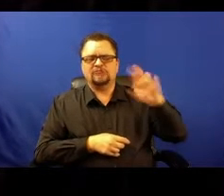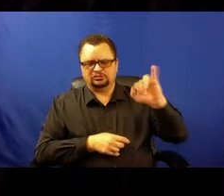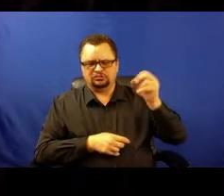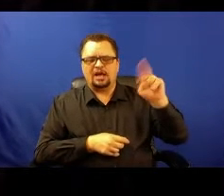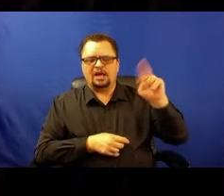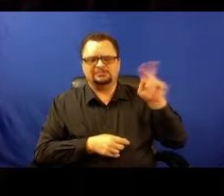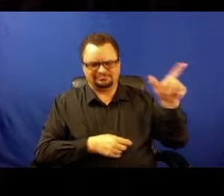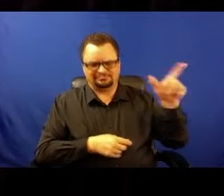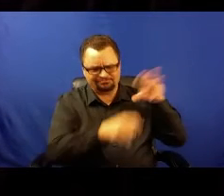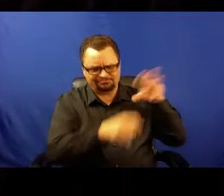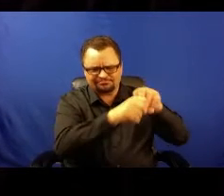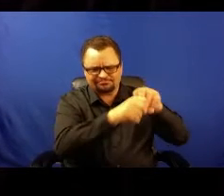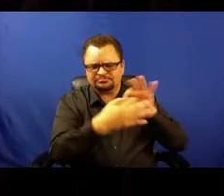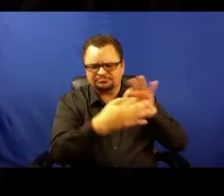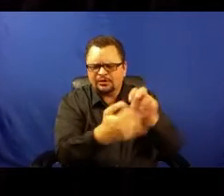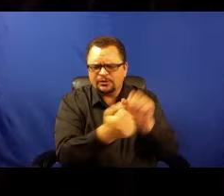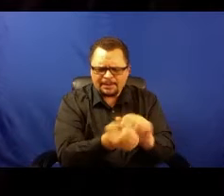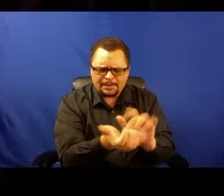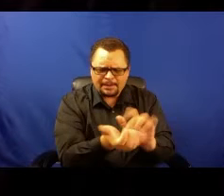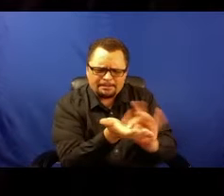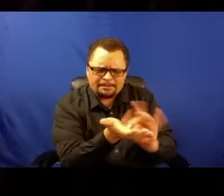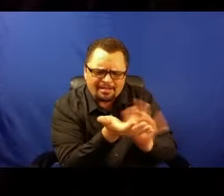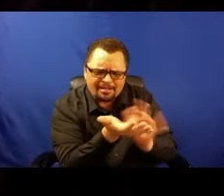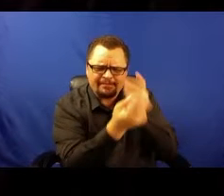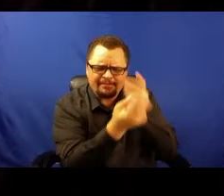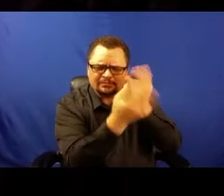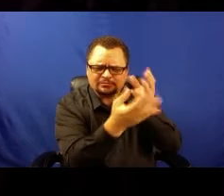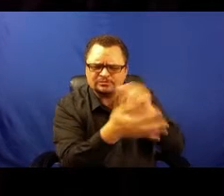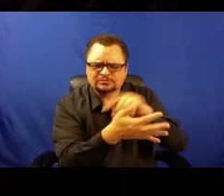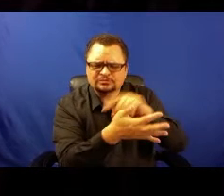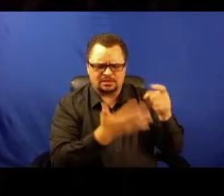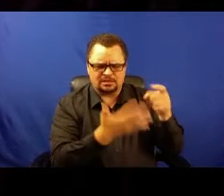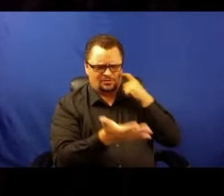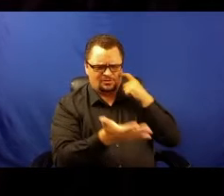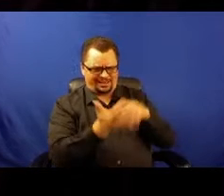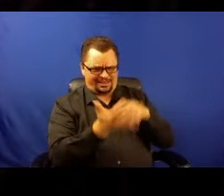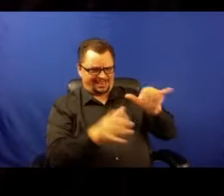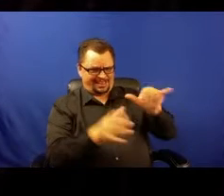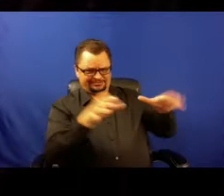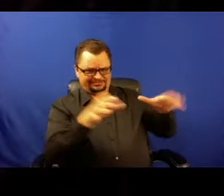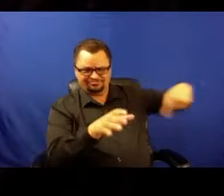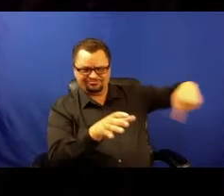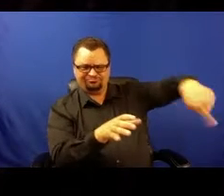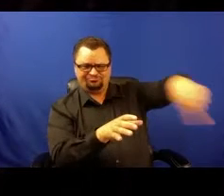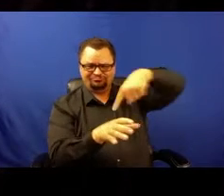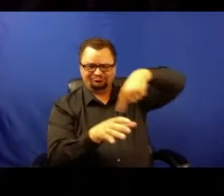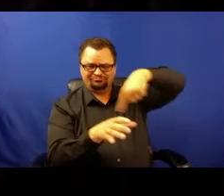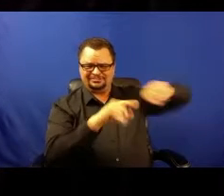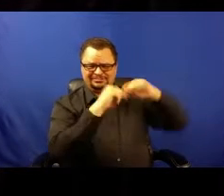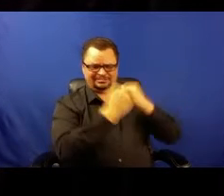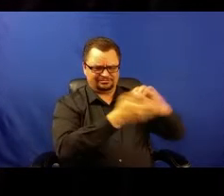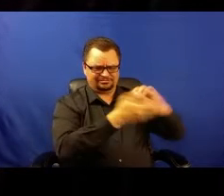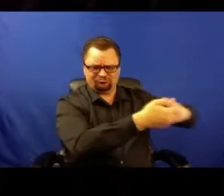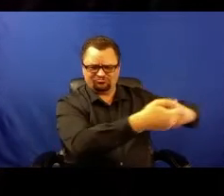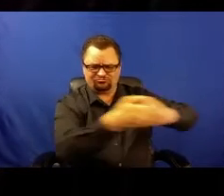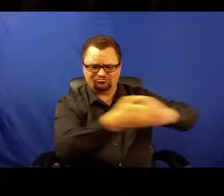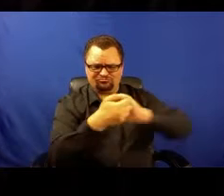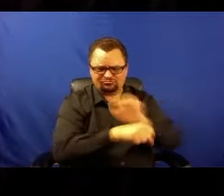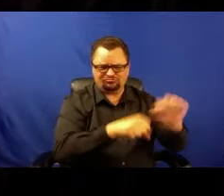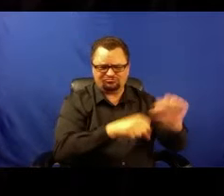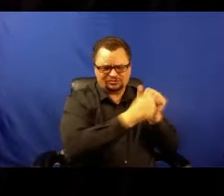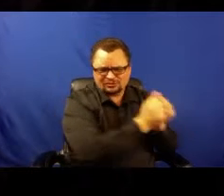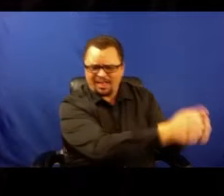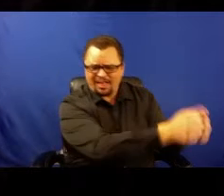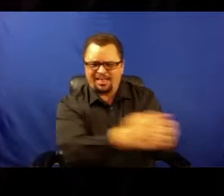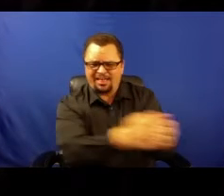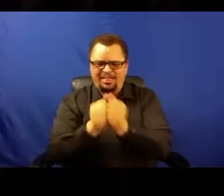that team, you all together, has made tremendous strides and such a value to our community.